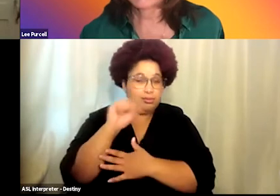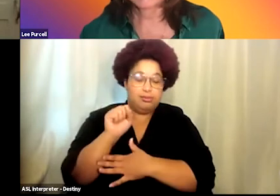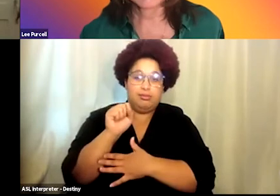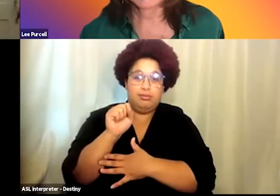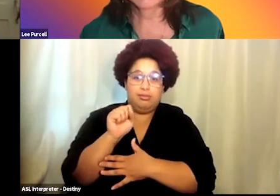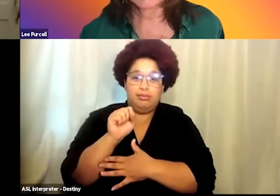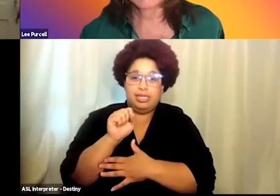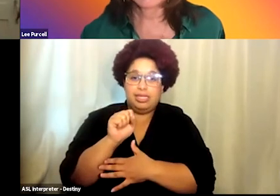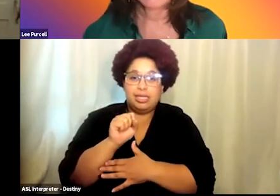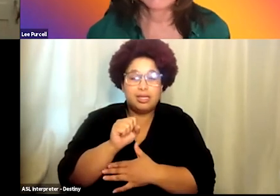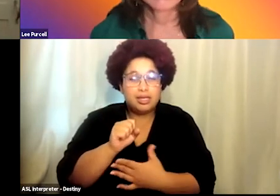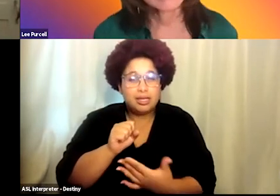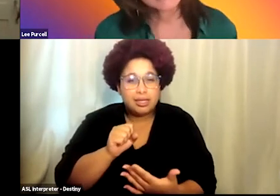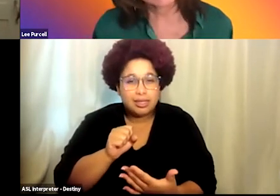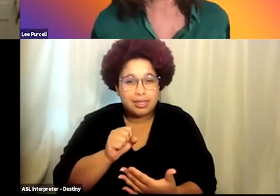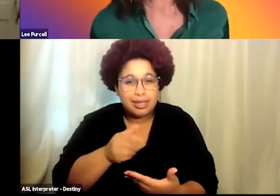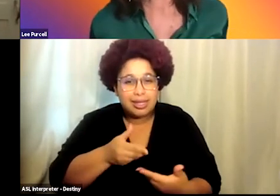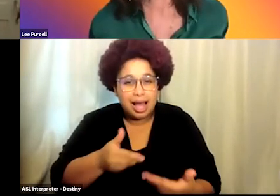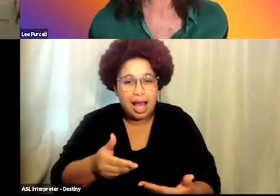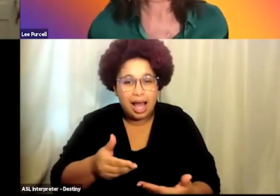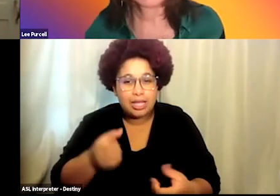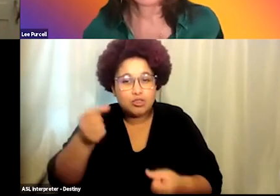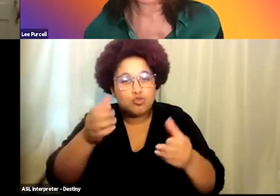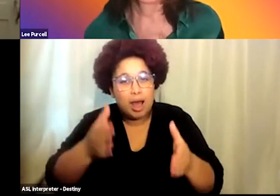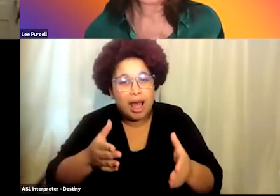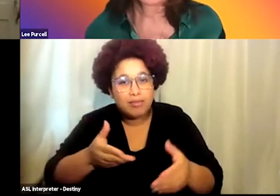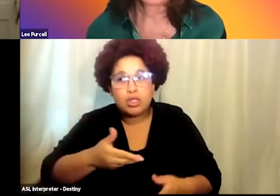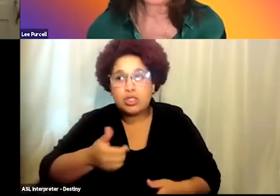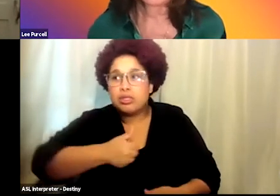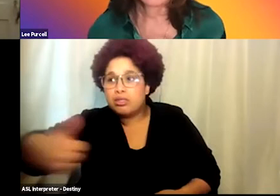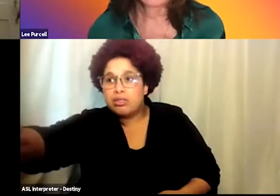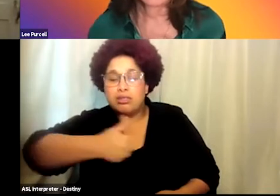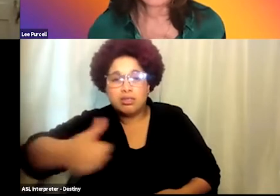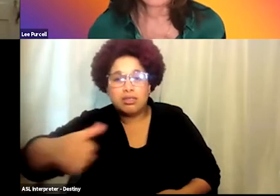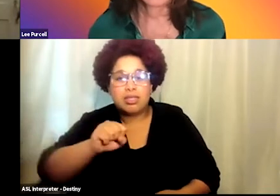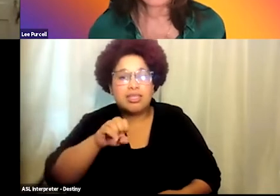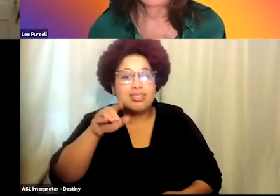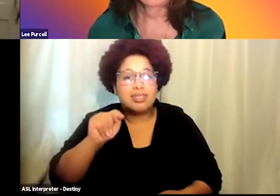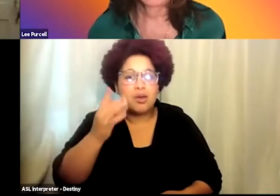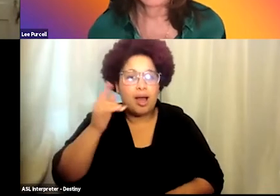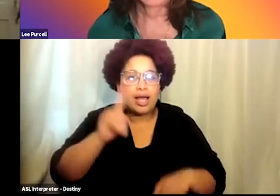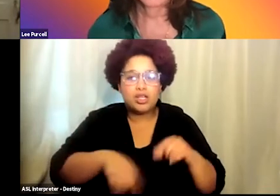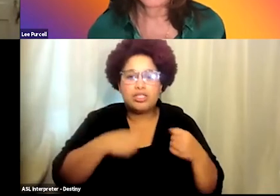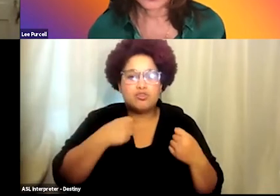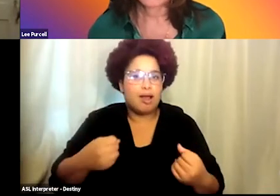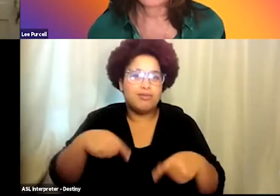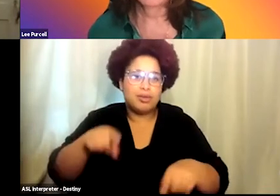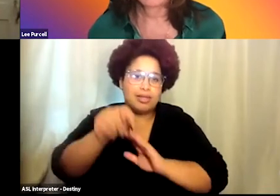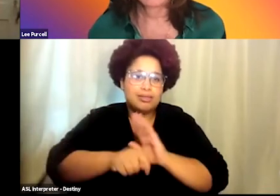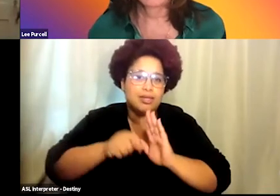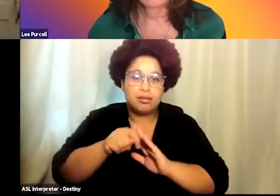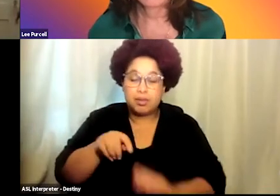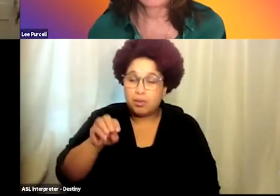that he even hired a driver to take me to and from the set because I couldn't drive yet.